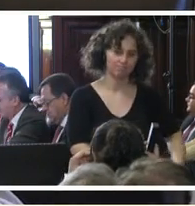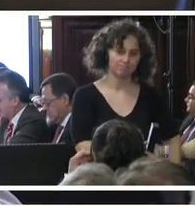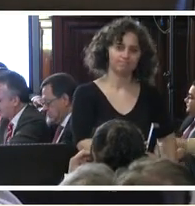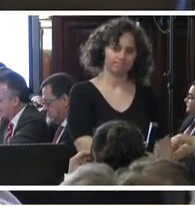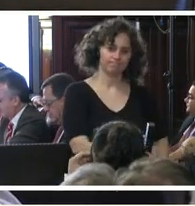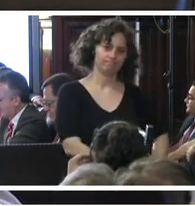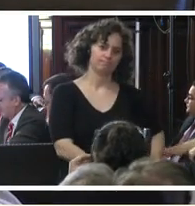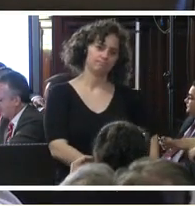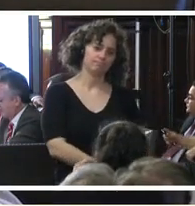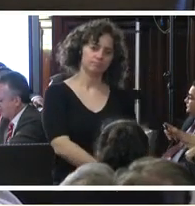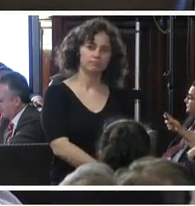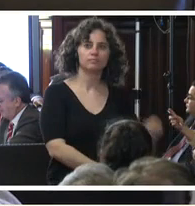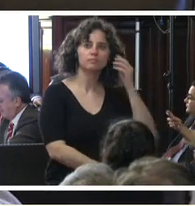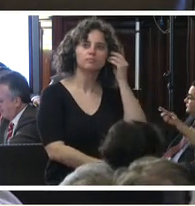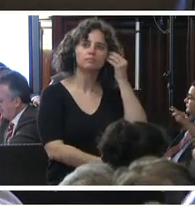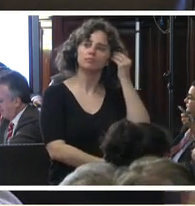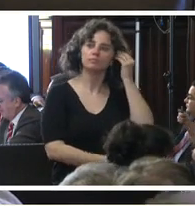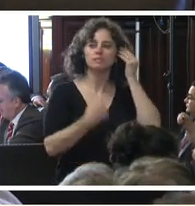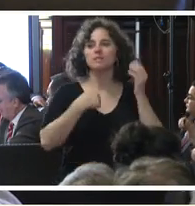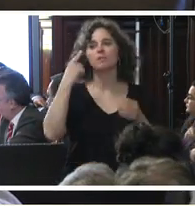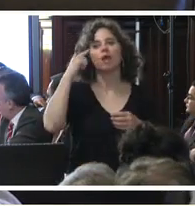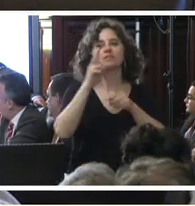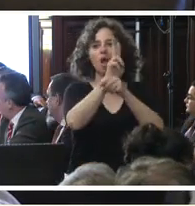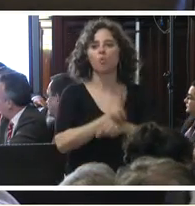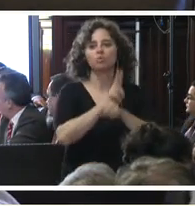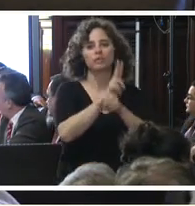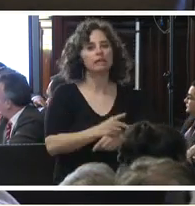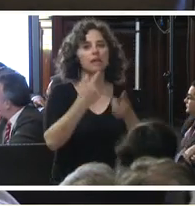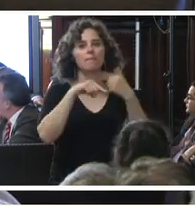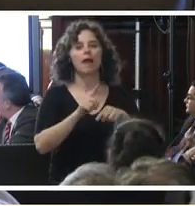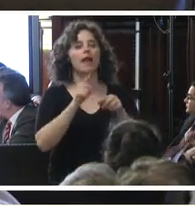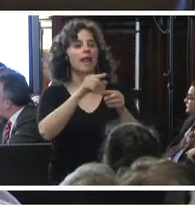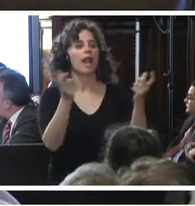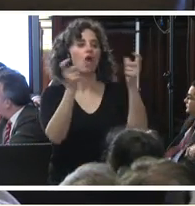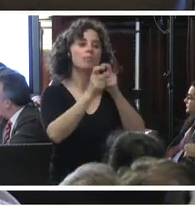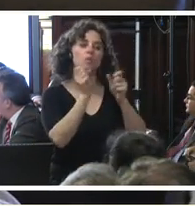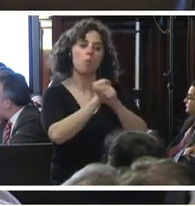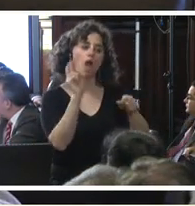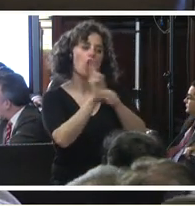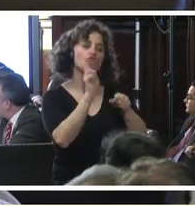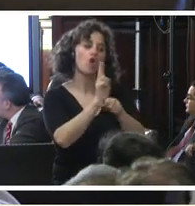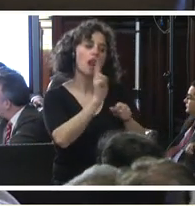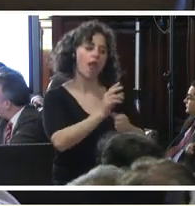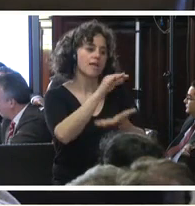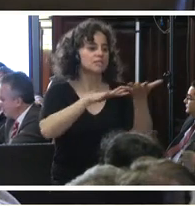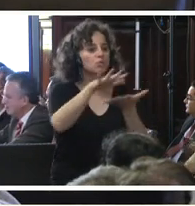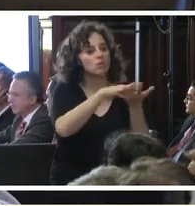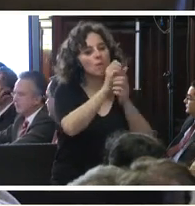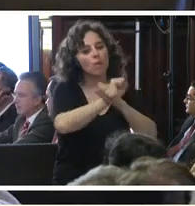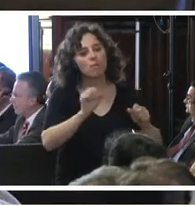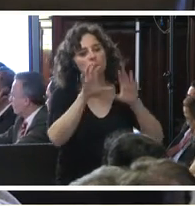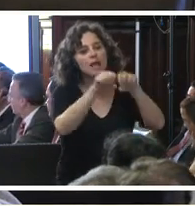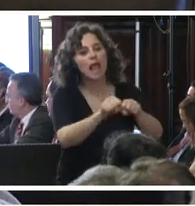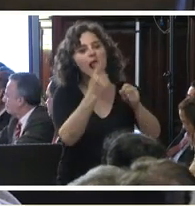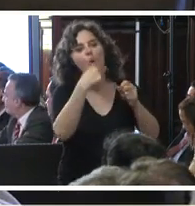to continue monitoring the situation. And we come to some kind of conclusion in